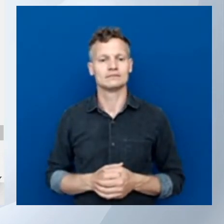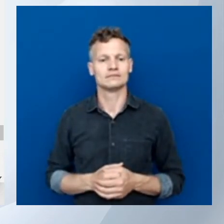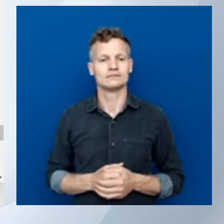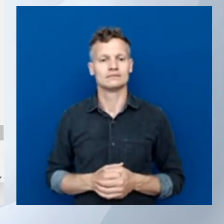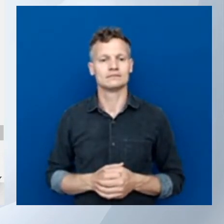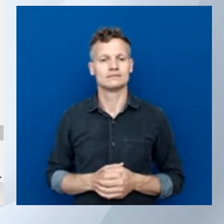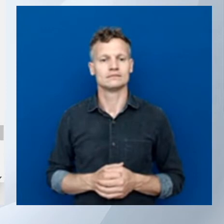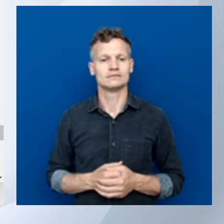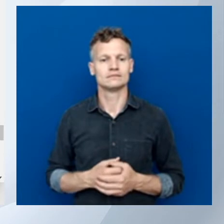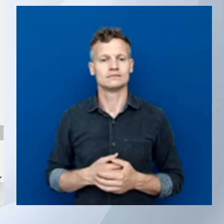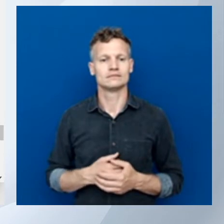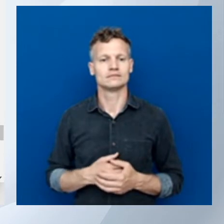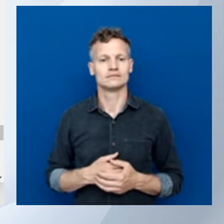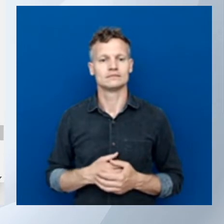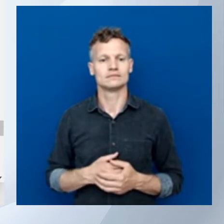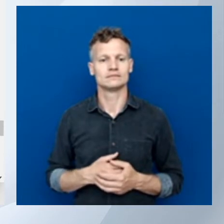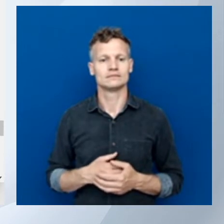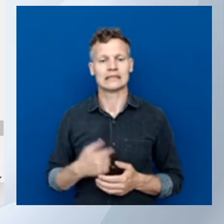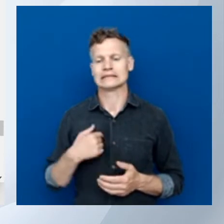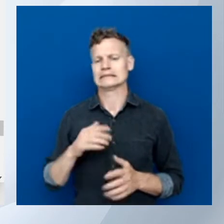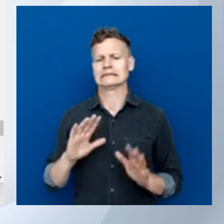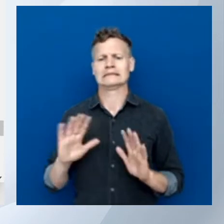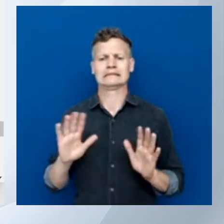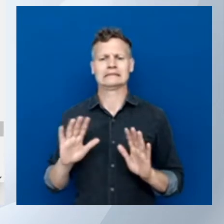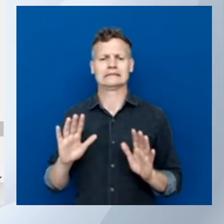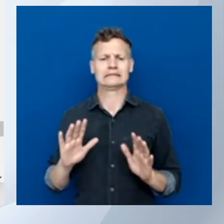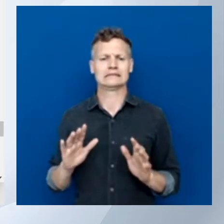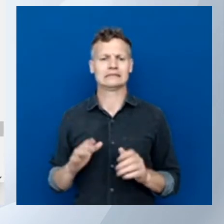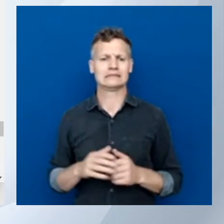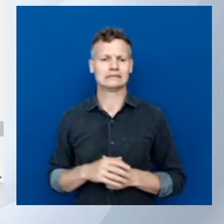Oh, I did incorrectly, sorry. So words.